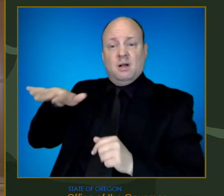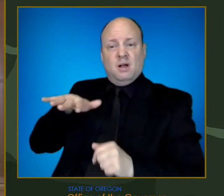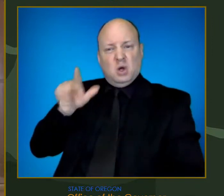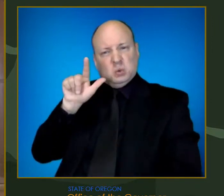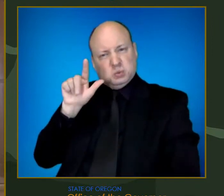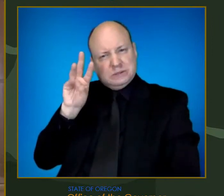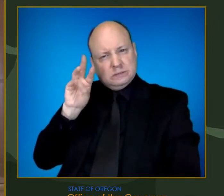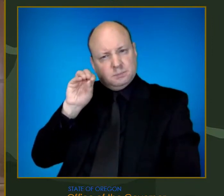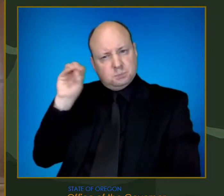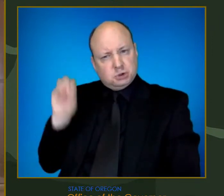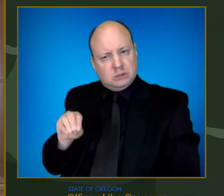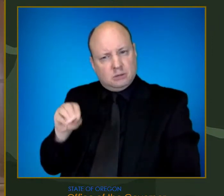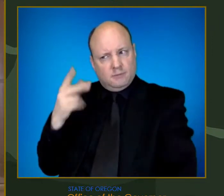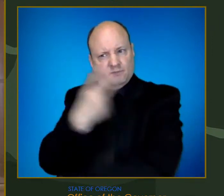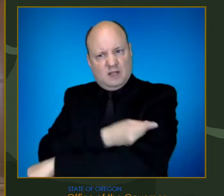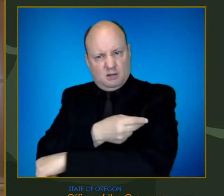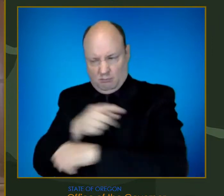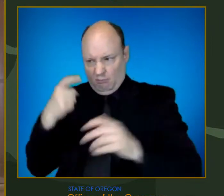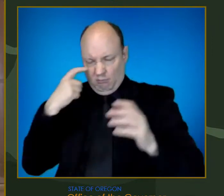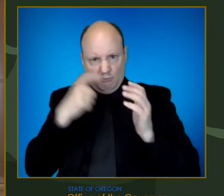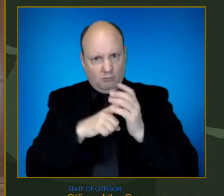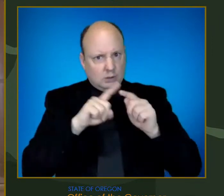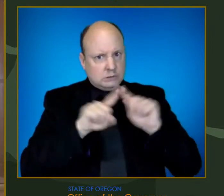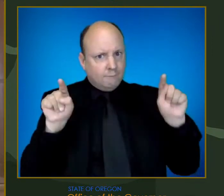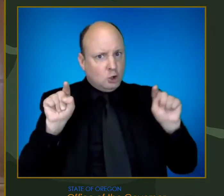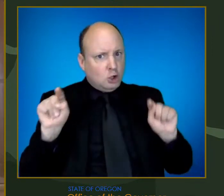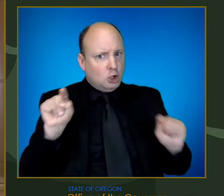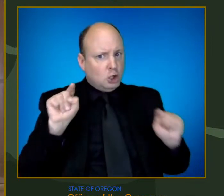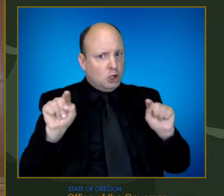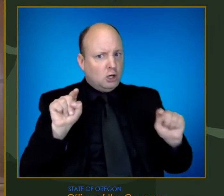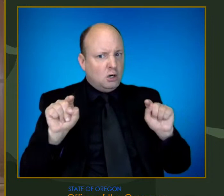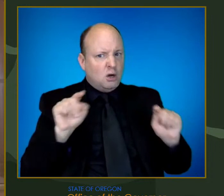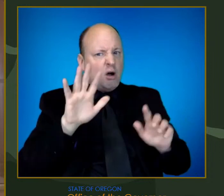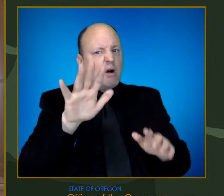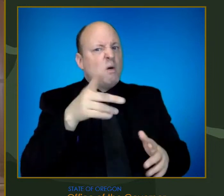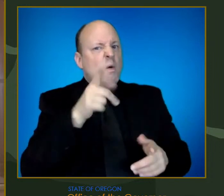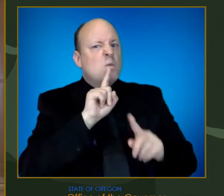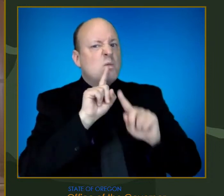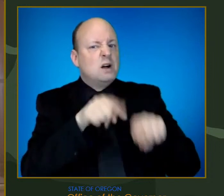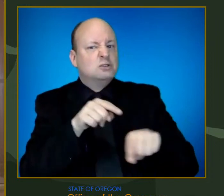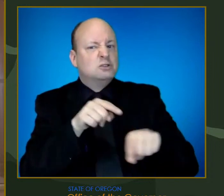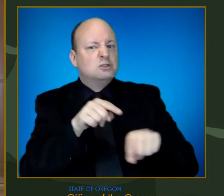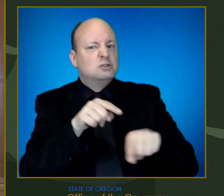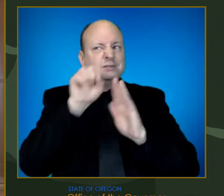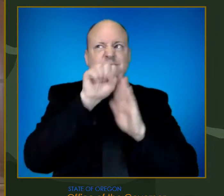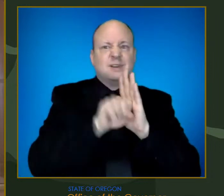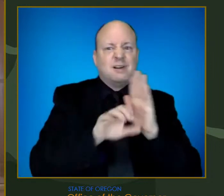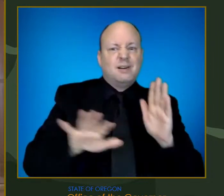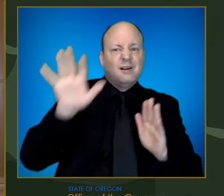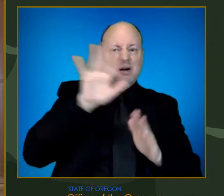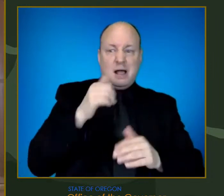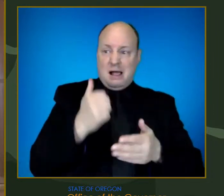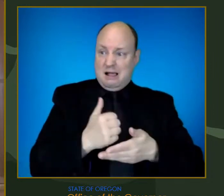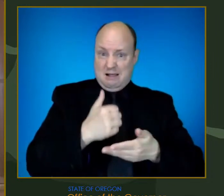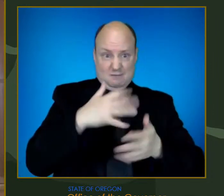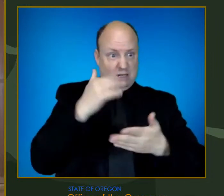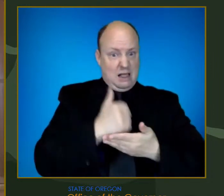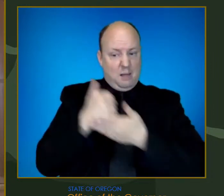this inequality, and what's your reaction to it? And what's the state doing to make sure poorer Oregonians have a fair access to the